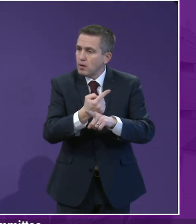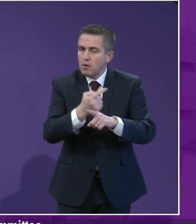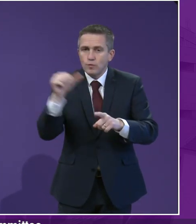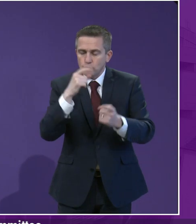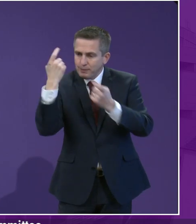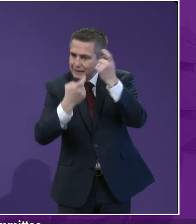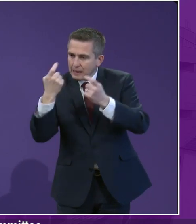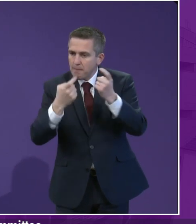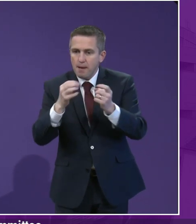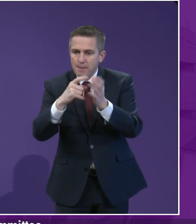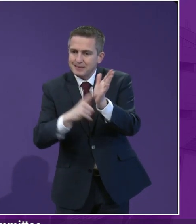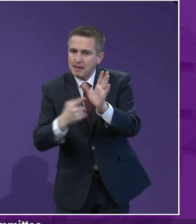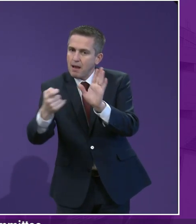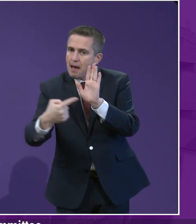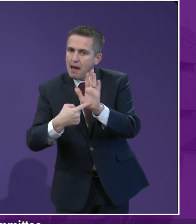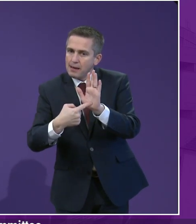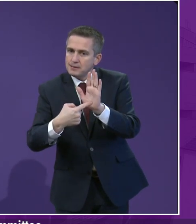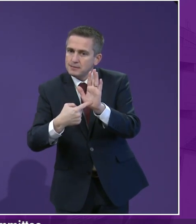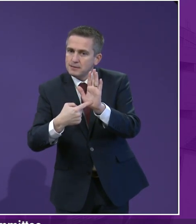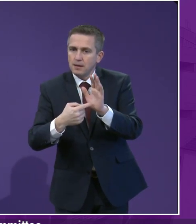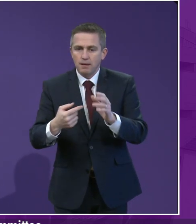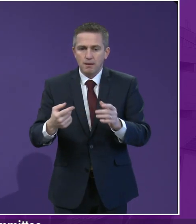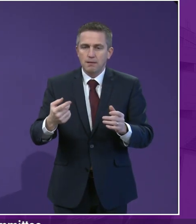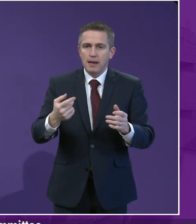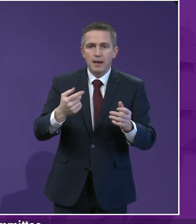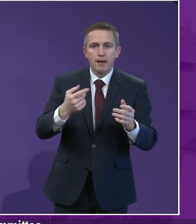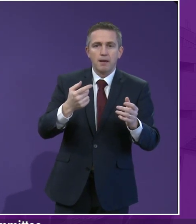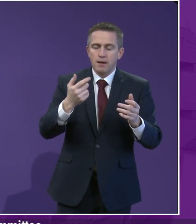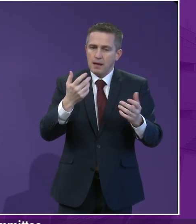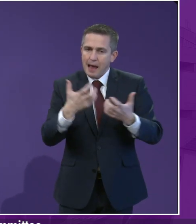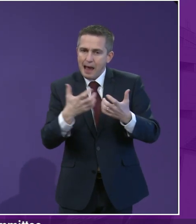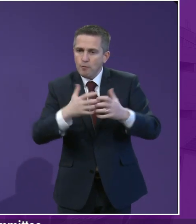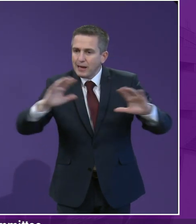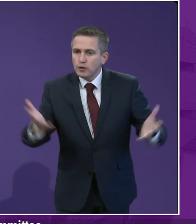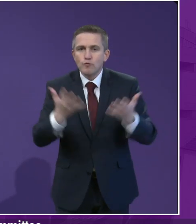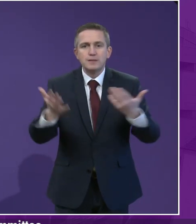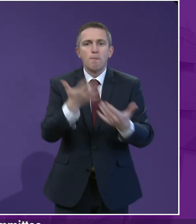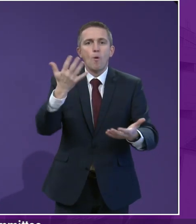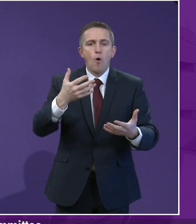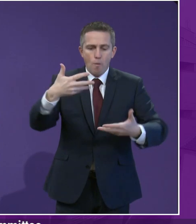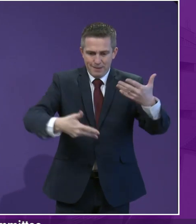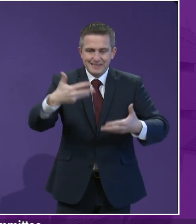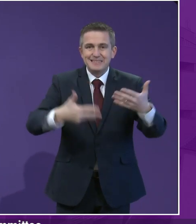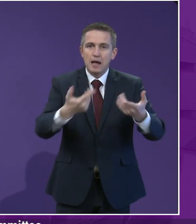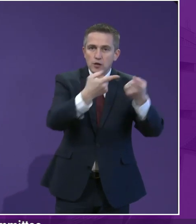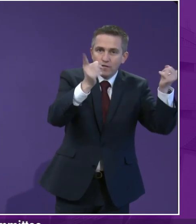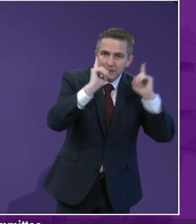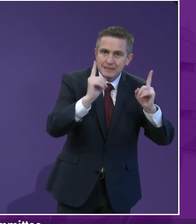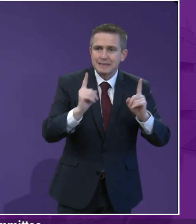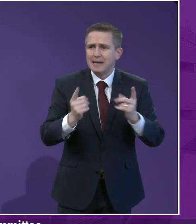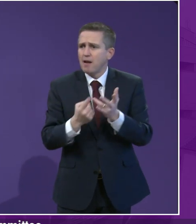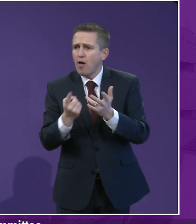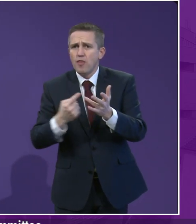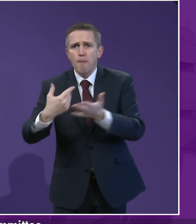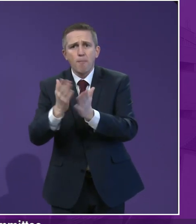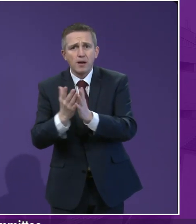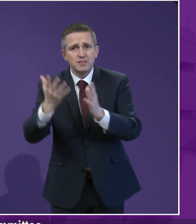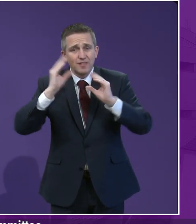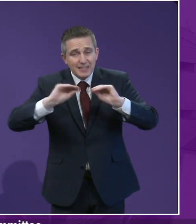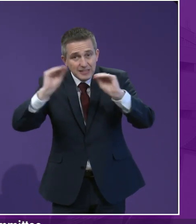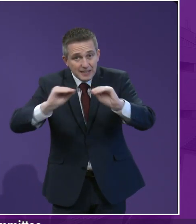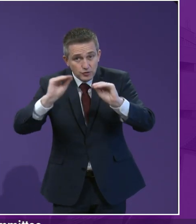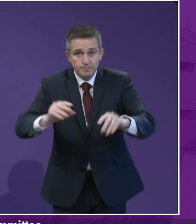and understanding of British Sign Language. And I think in the context that we're talking about here, there are a wide range of really